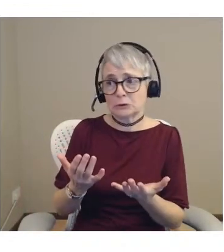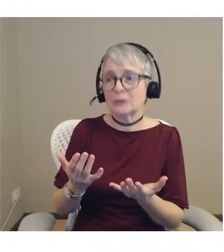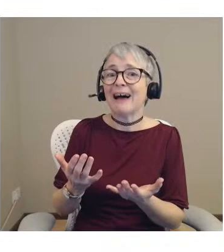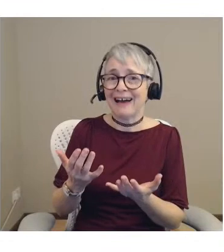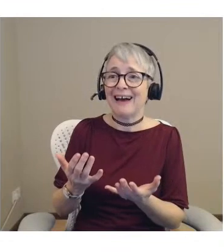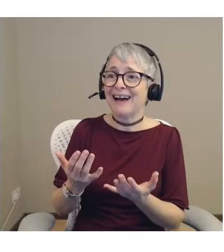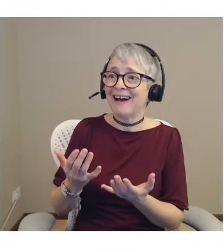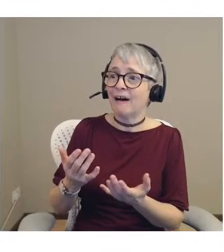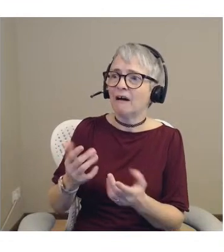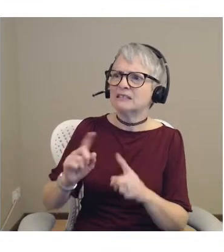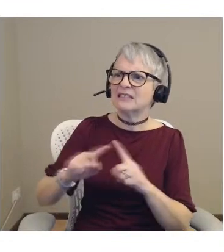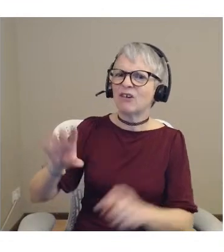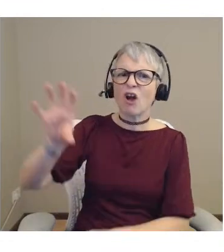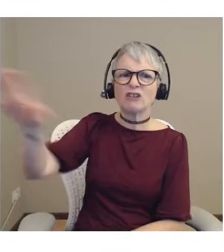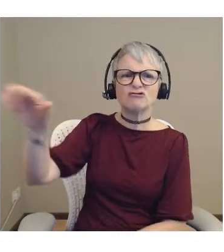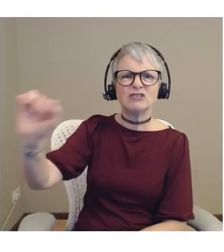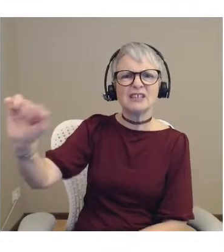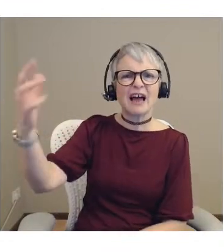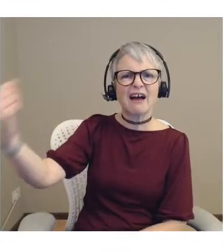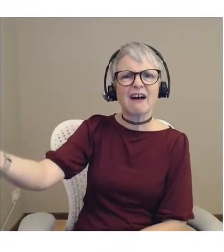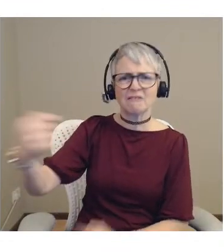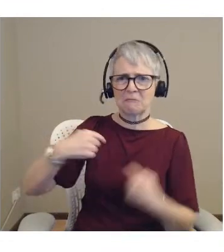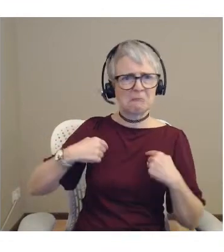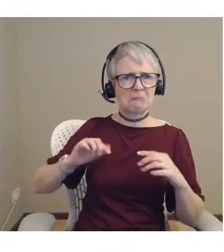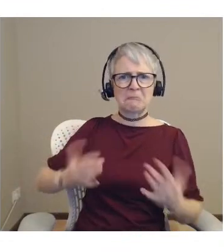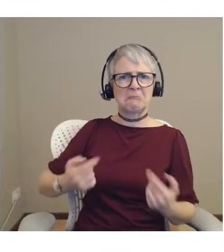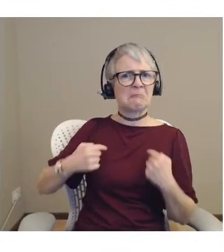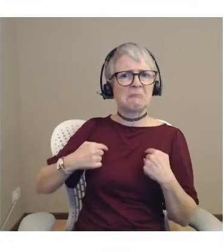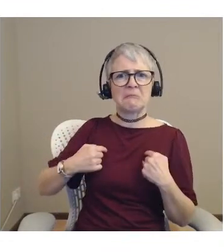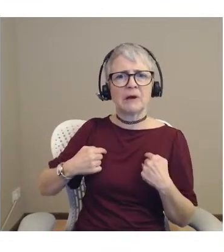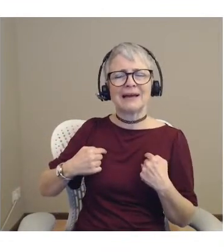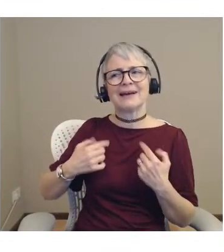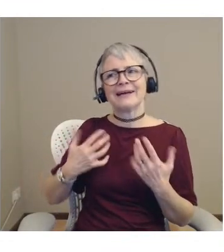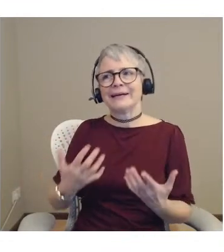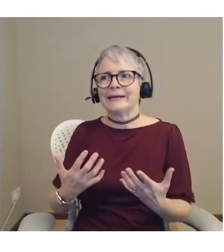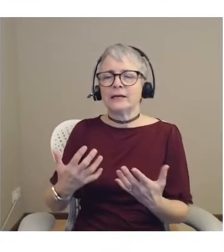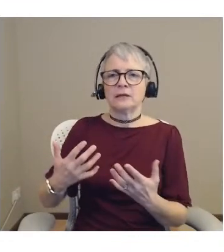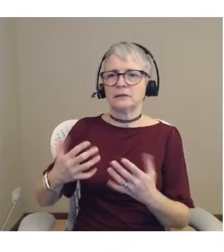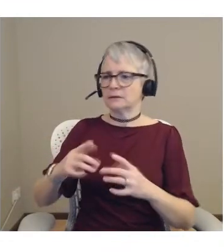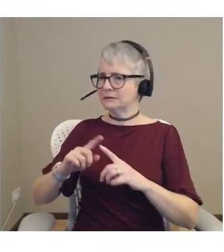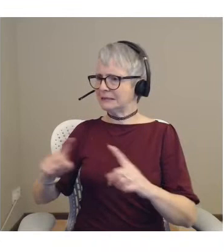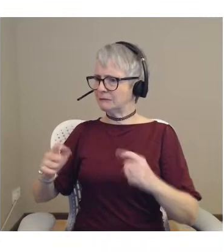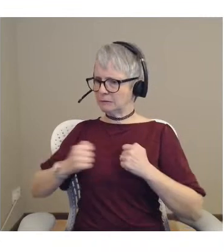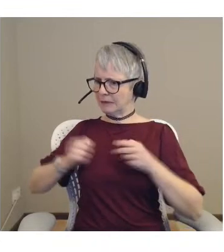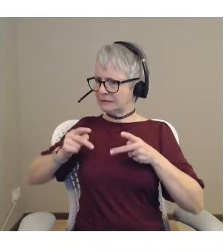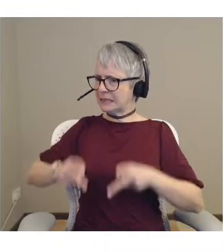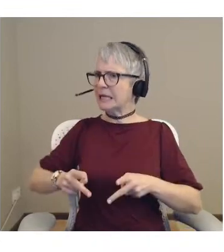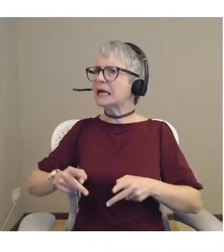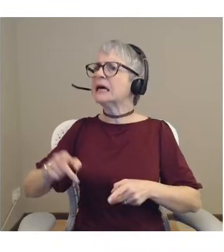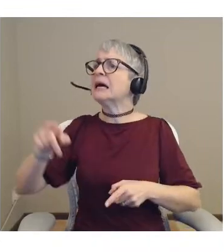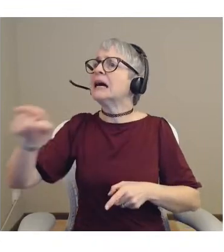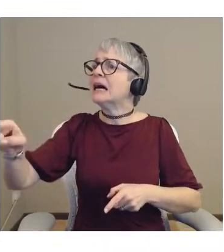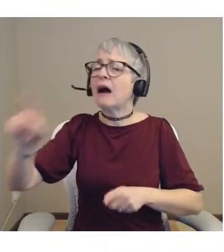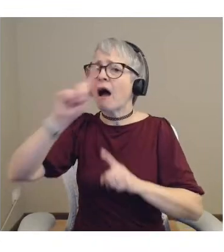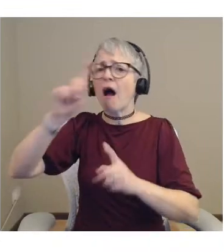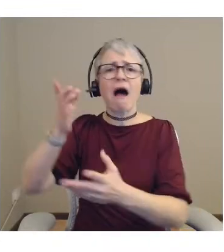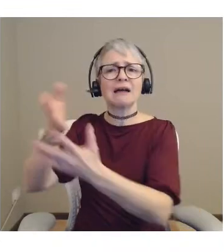available in another EU country, and because of the different certification schemes, you cannot access them or you cannot get